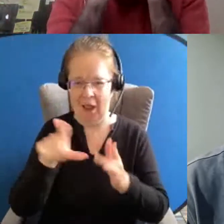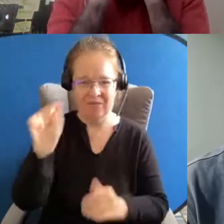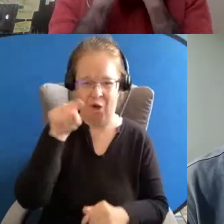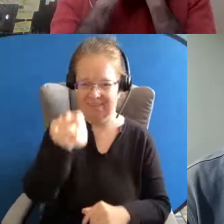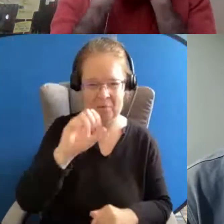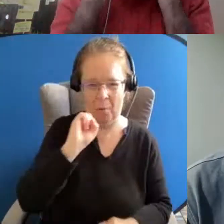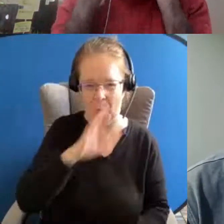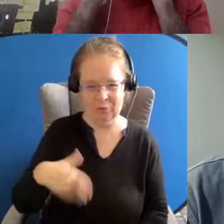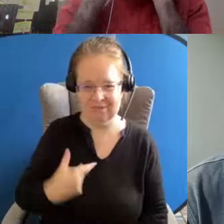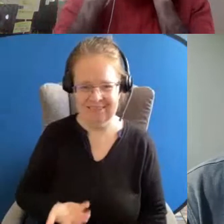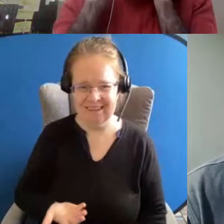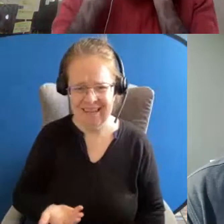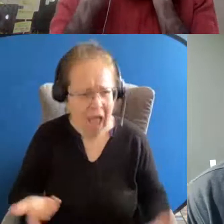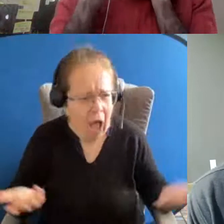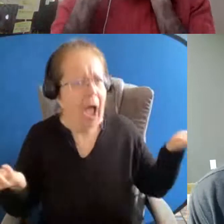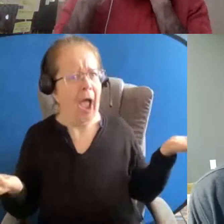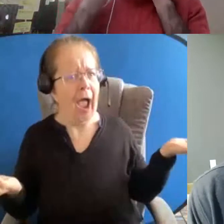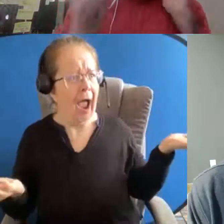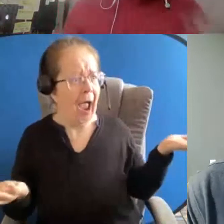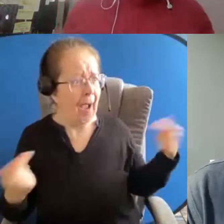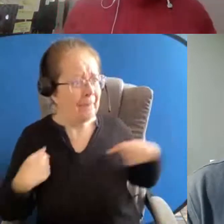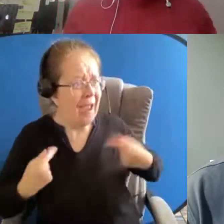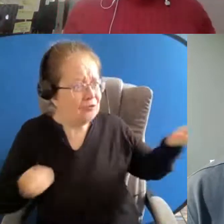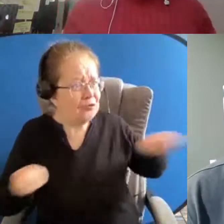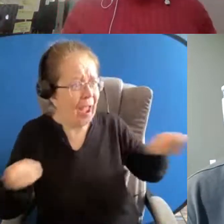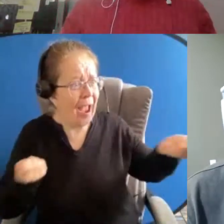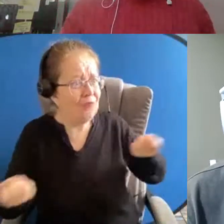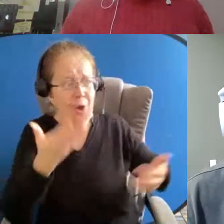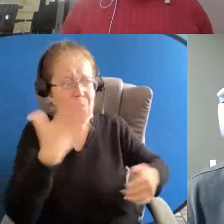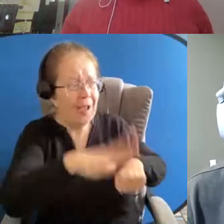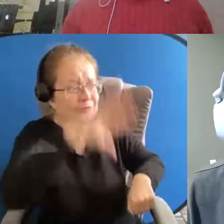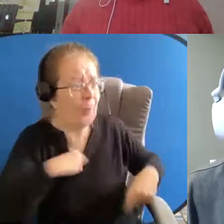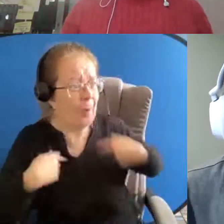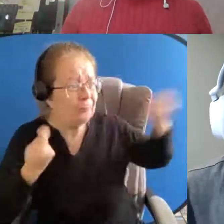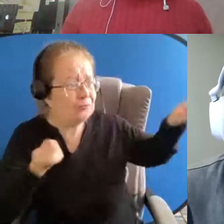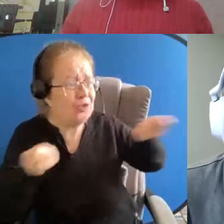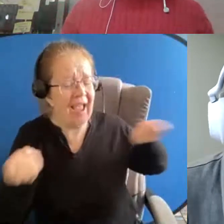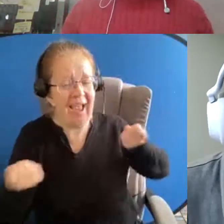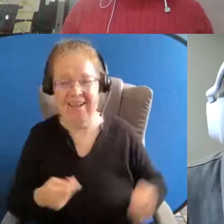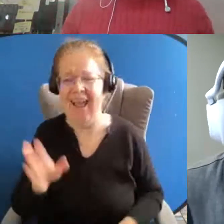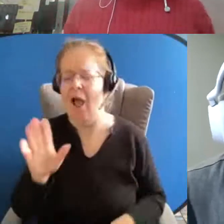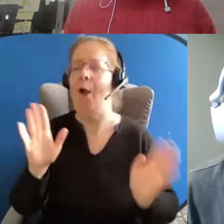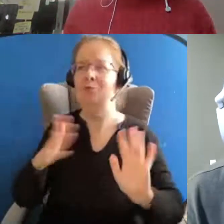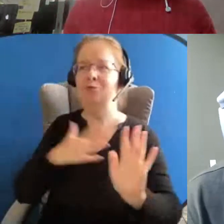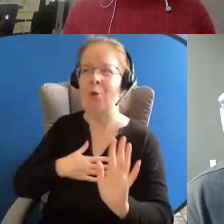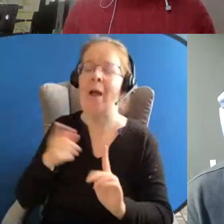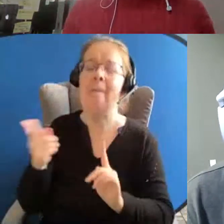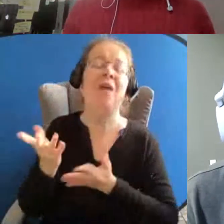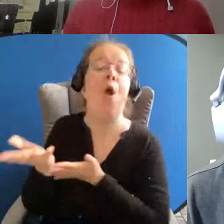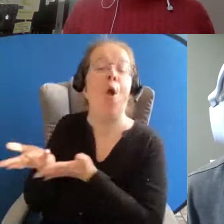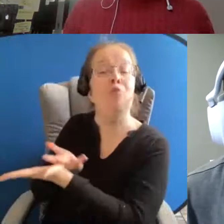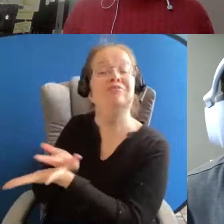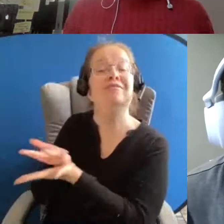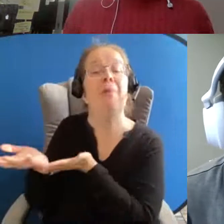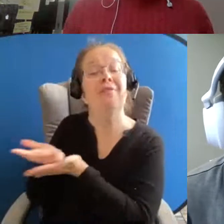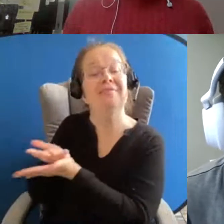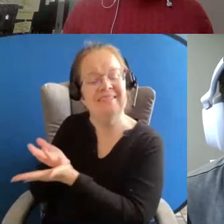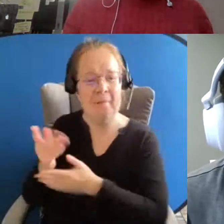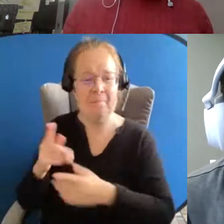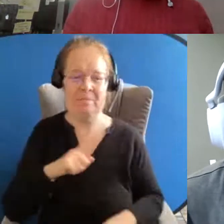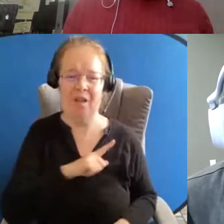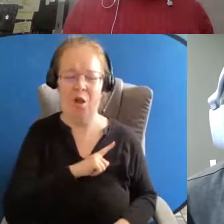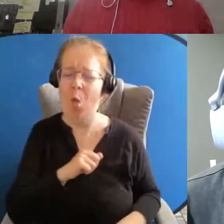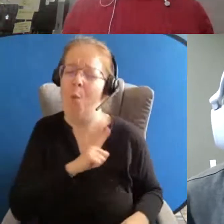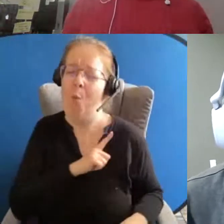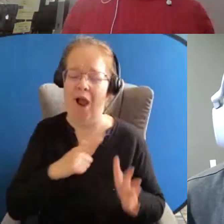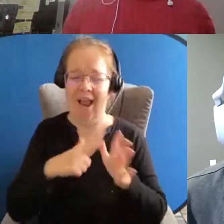because who said I'm chairing? To join as a correspondent in this session. The reason Adi's here is, you know, we